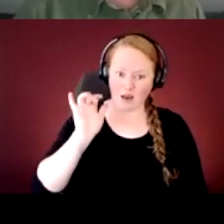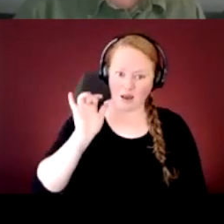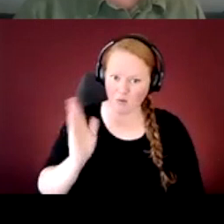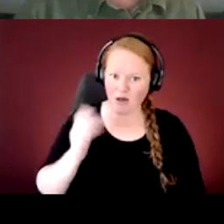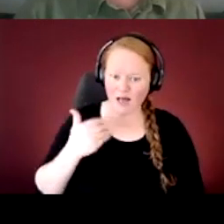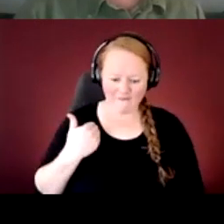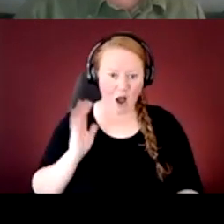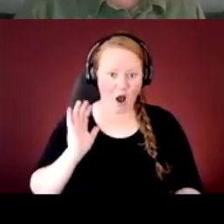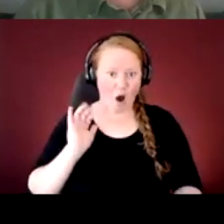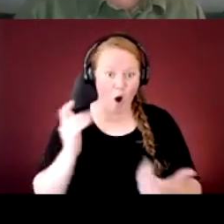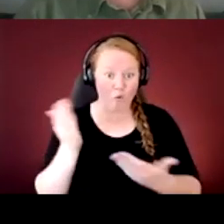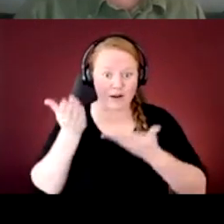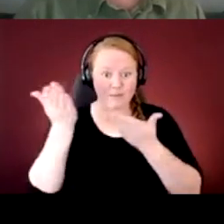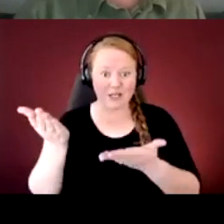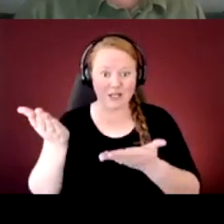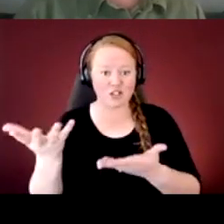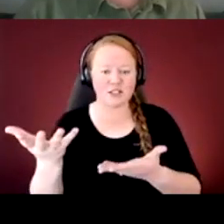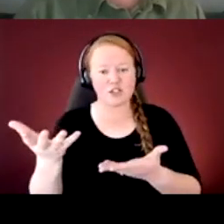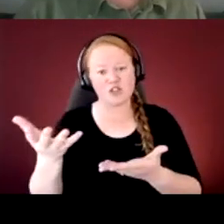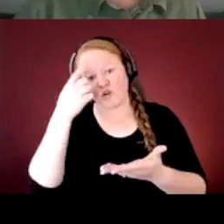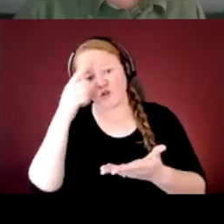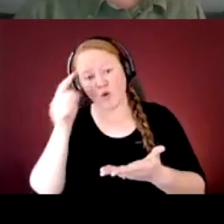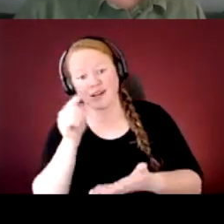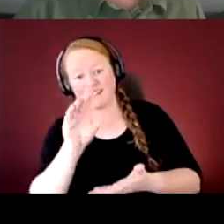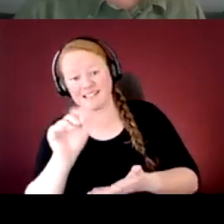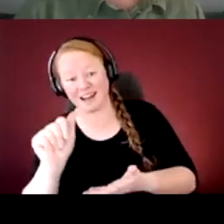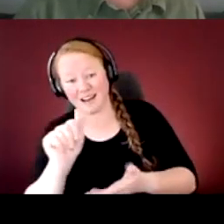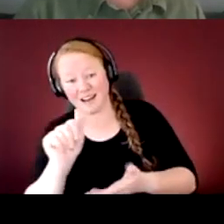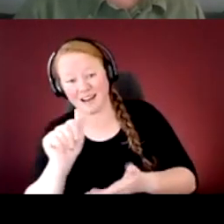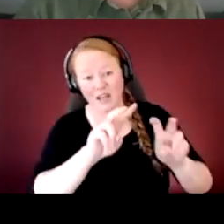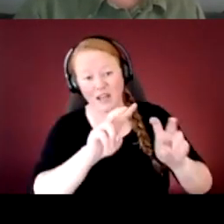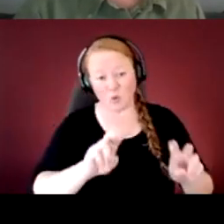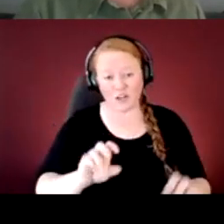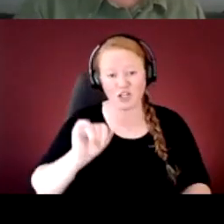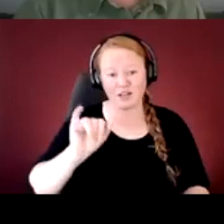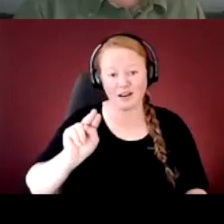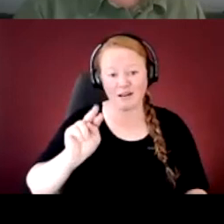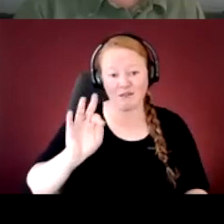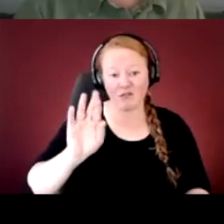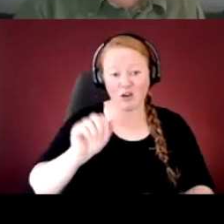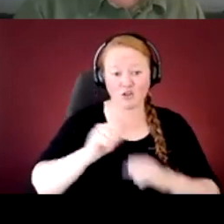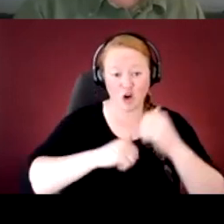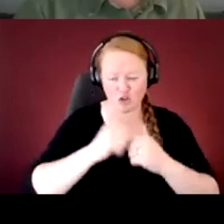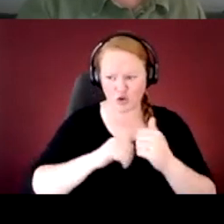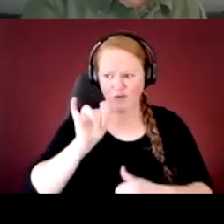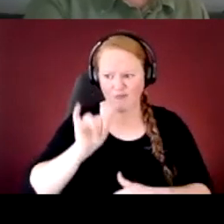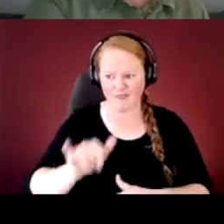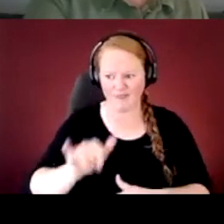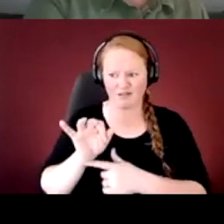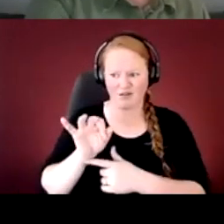the city on data and evaluation infrastructure. So the framework will take into account the